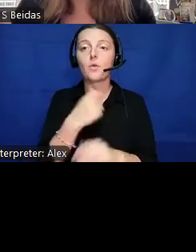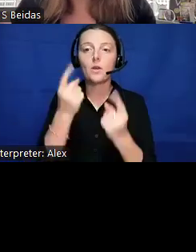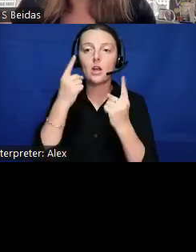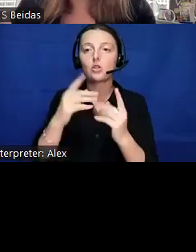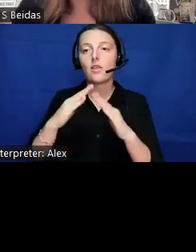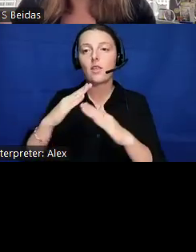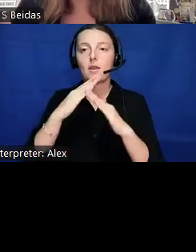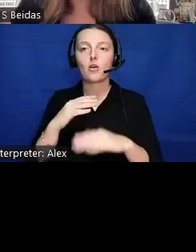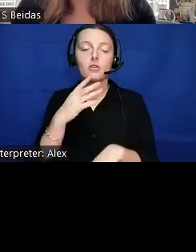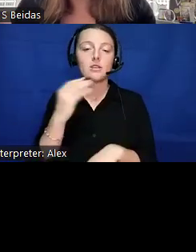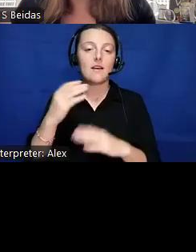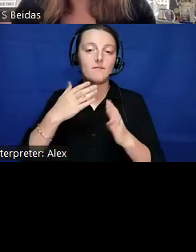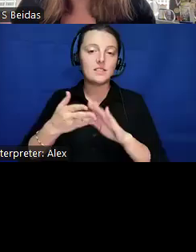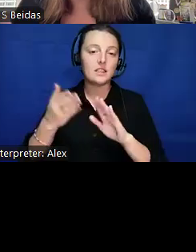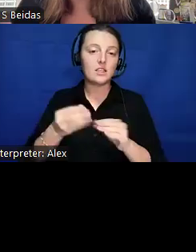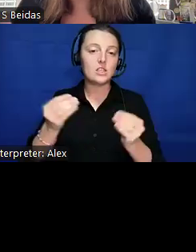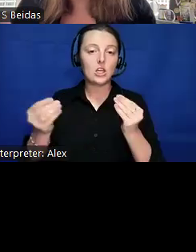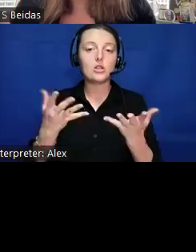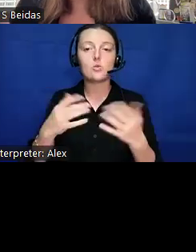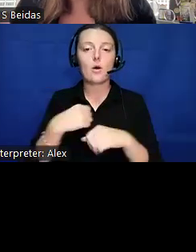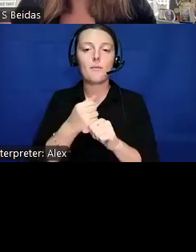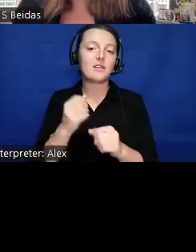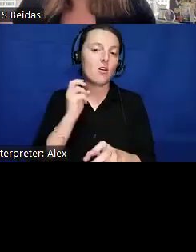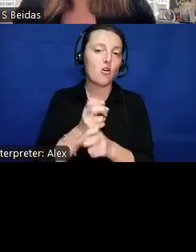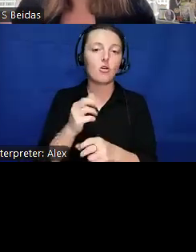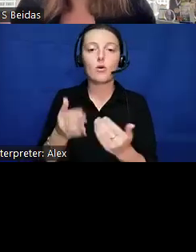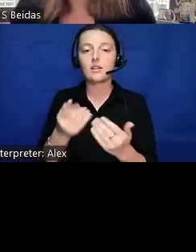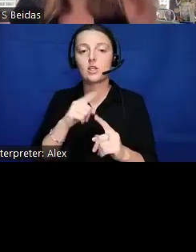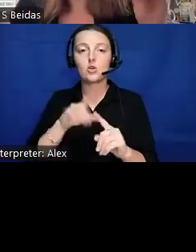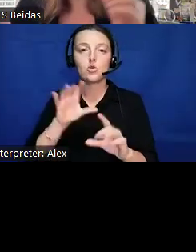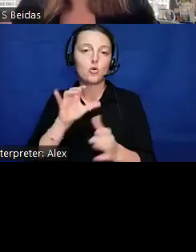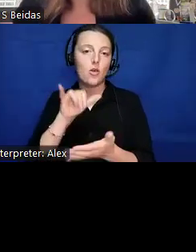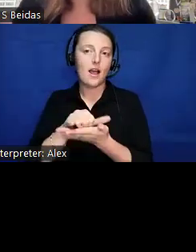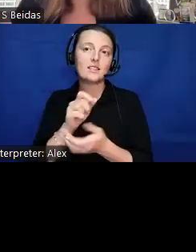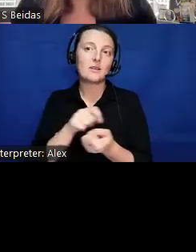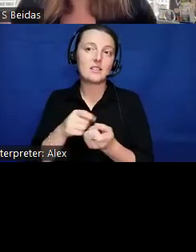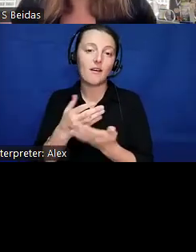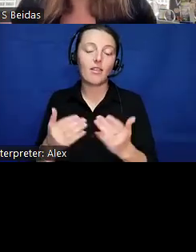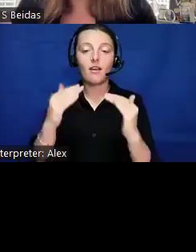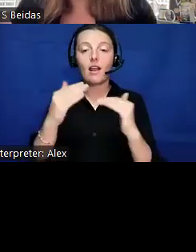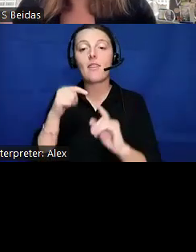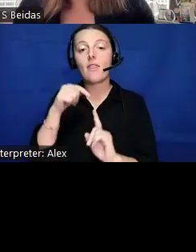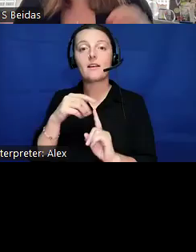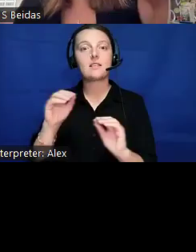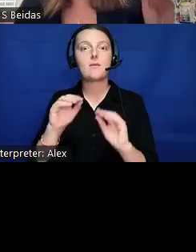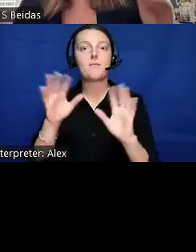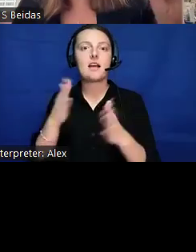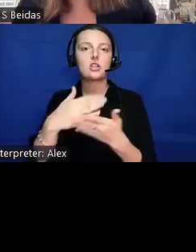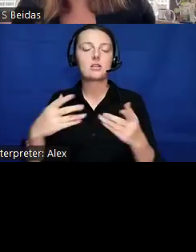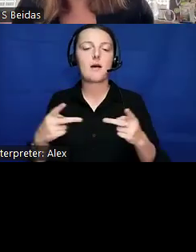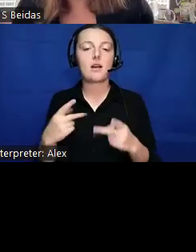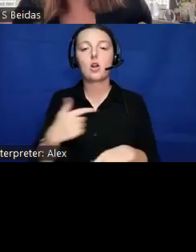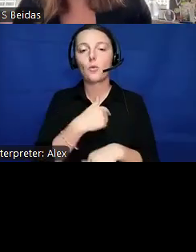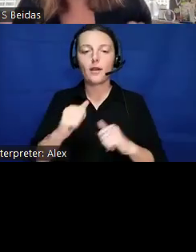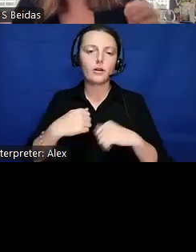or facilitators of what makes it hard or easy to do that particular thing. And then this is one of the magic spots. We then create an